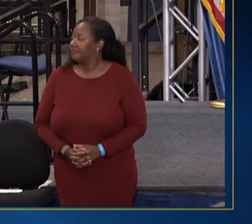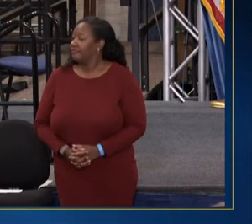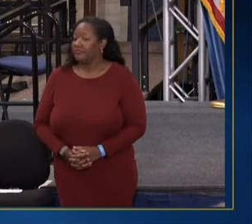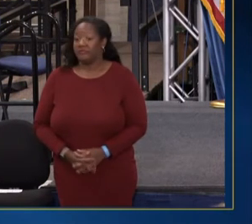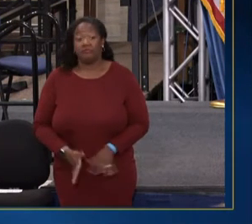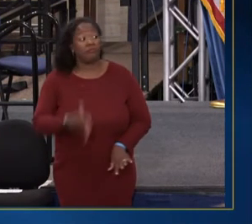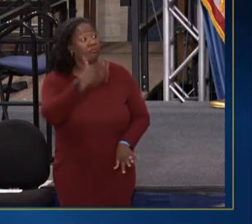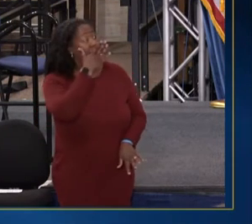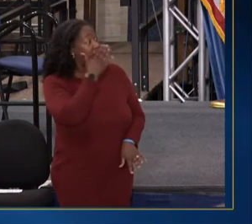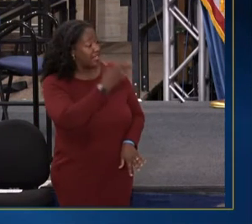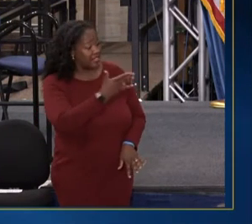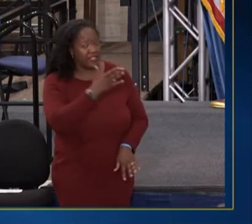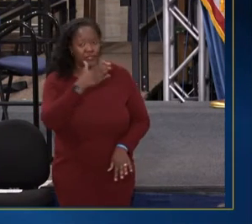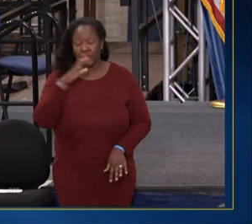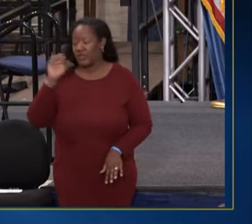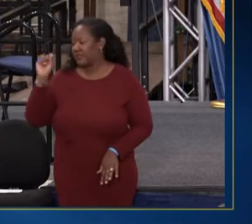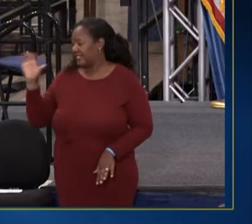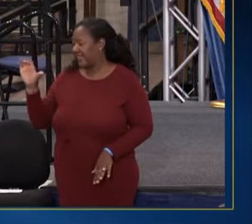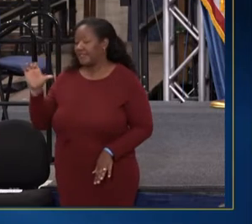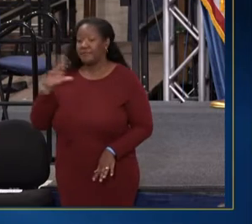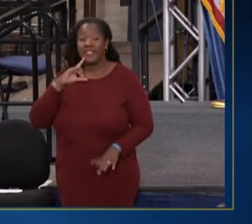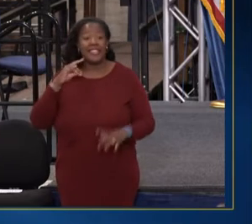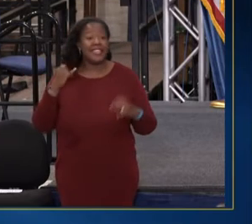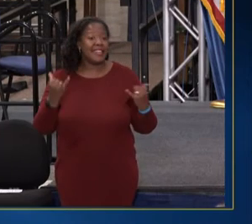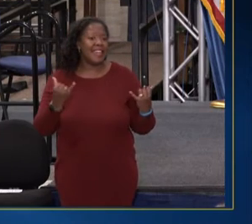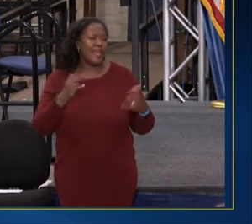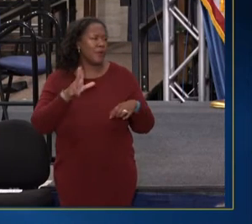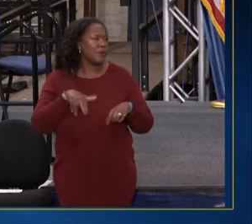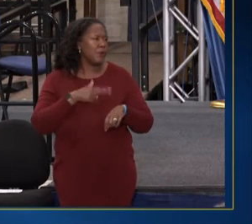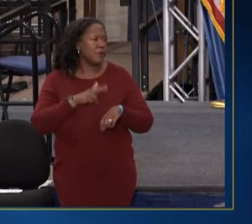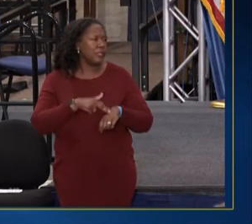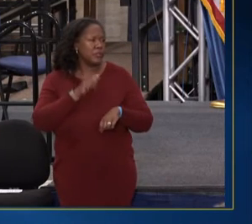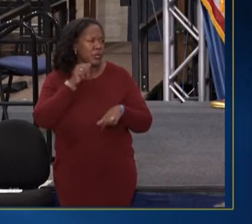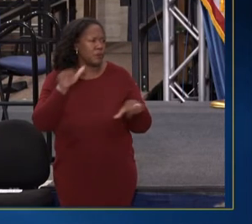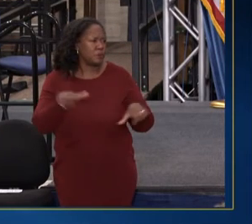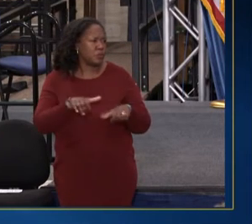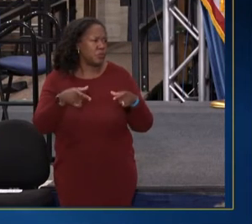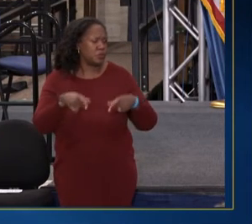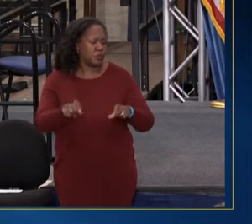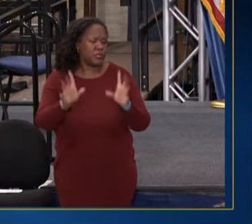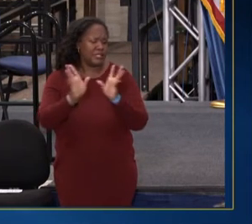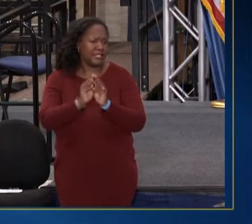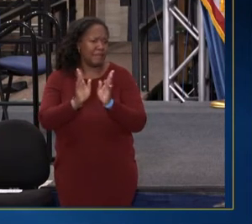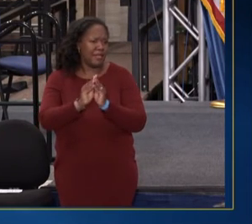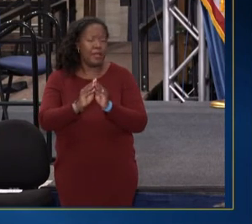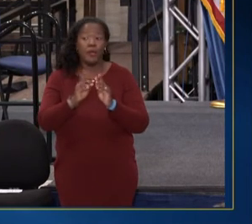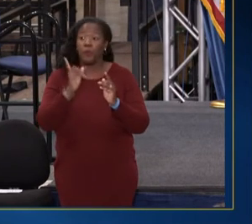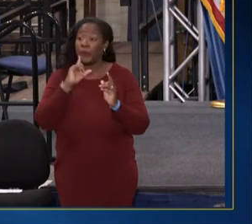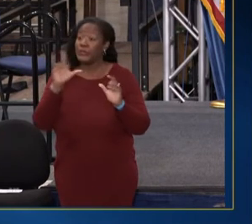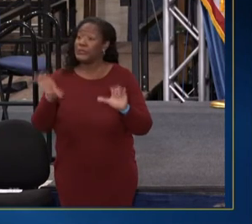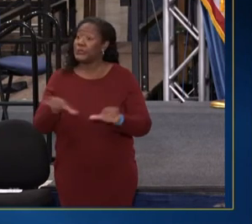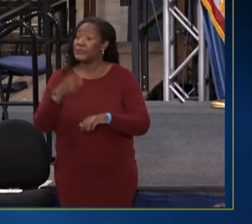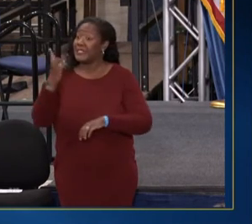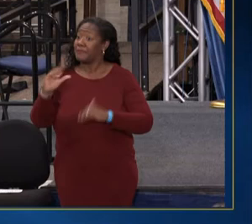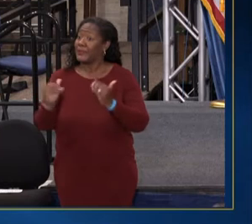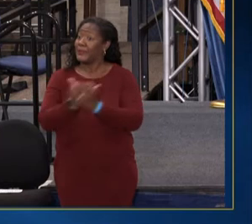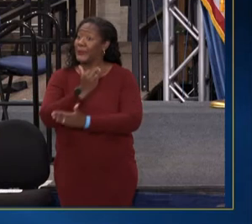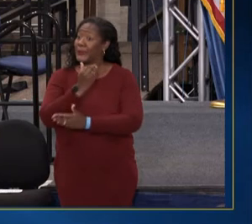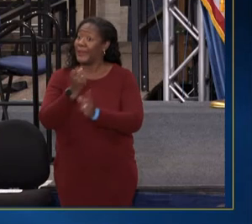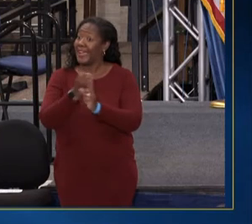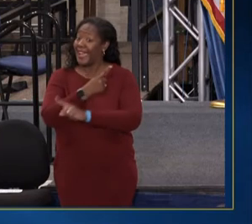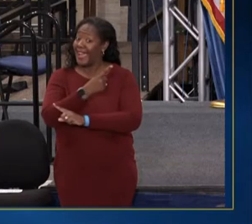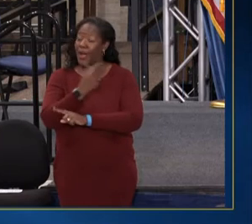Thank you, Mr. Secretary. We're going to do something you normally don't do during a summit. We're going to talk to each other. We